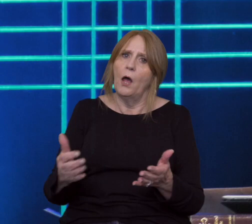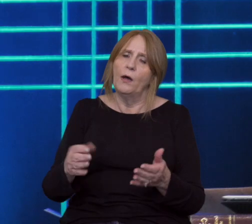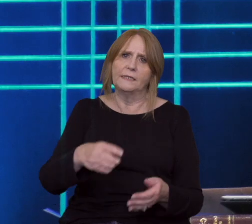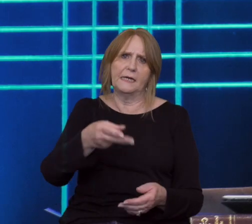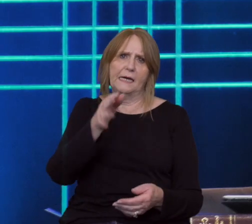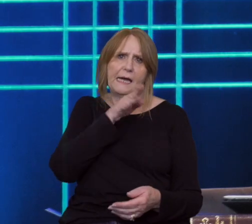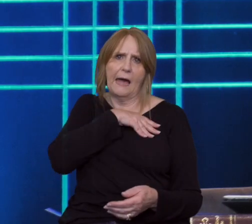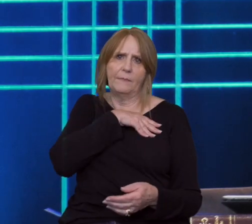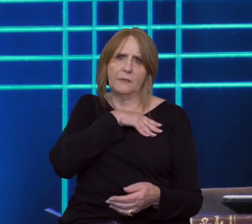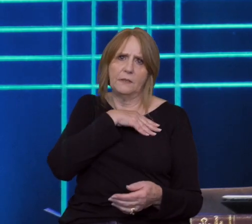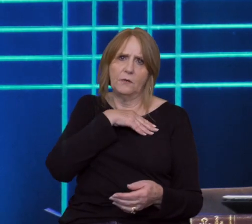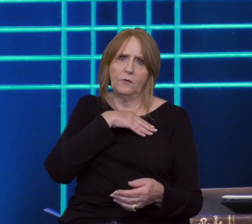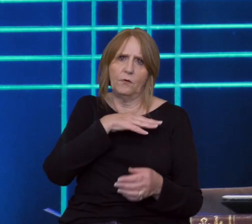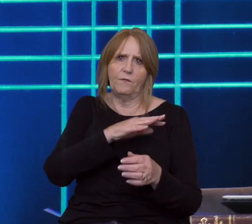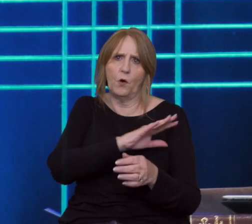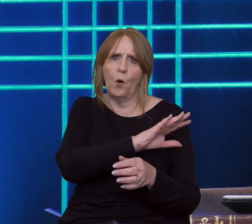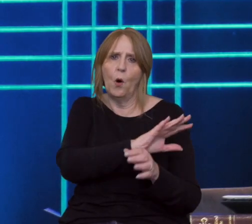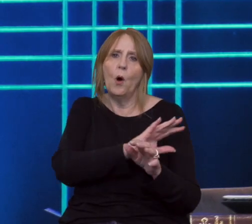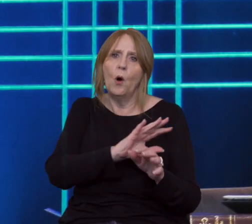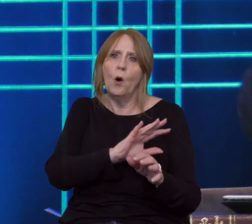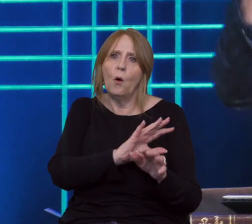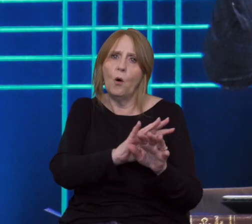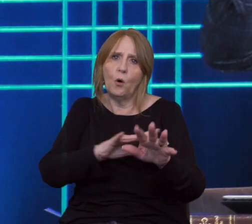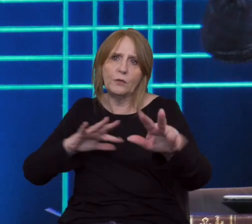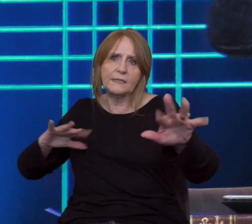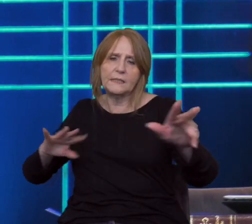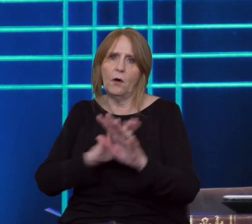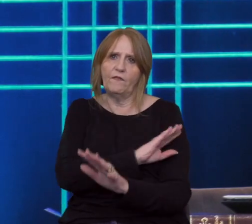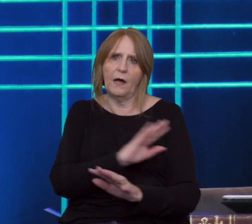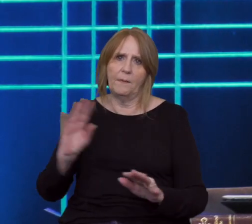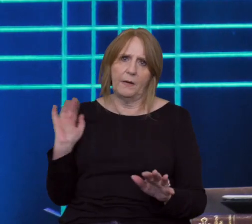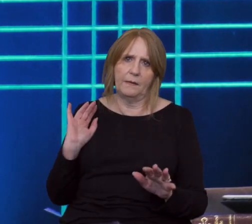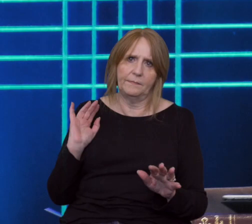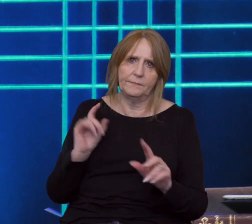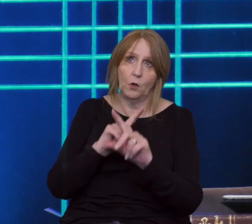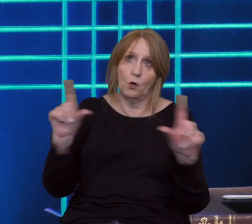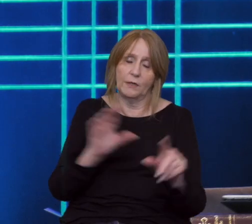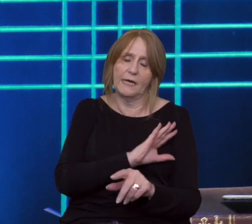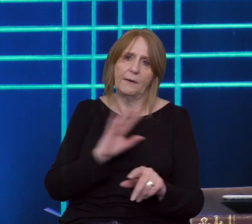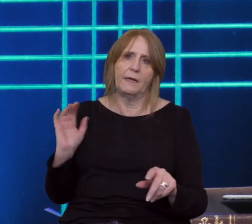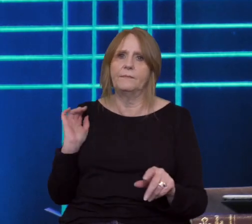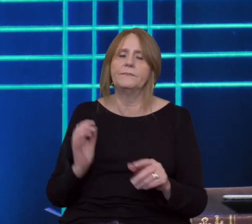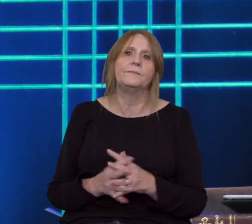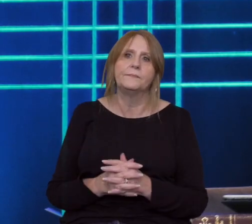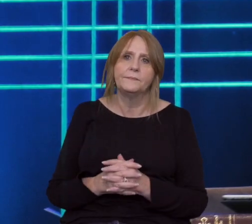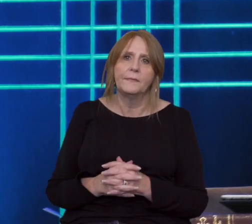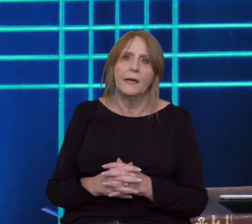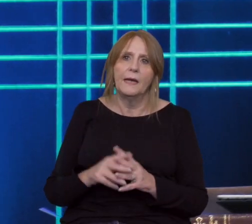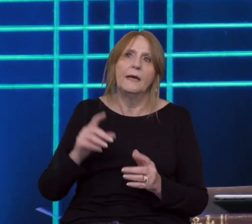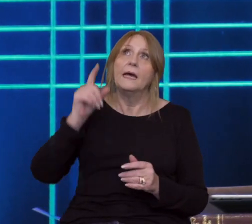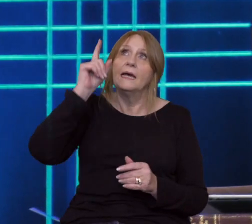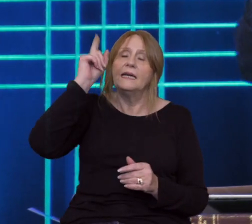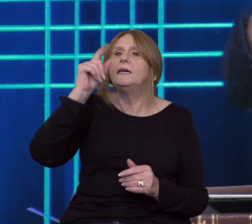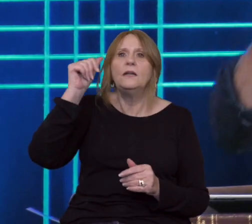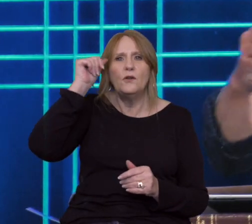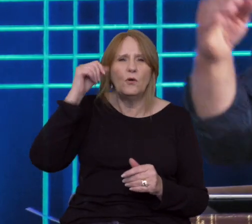there is a sting inside to God Almighty, and He knows how well to take out your enemies of disease and